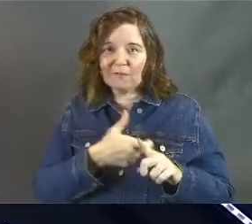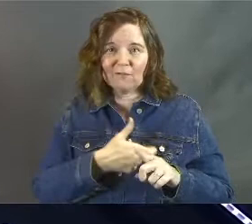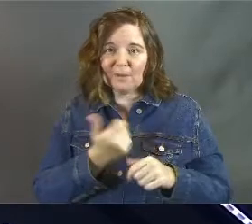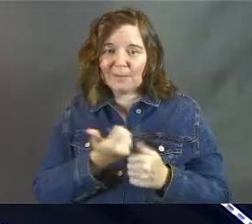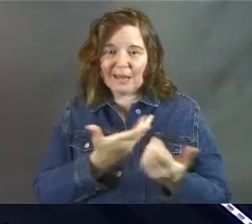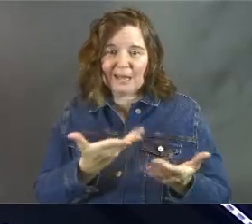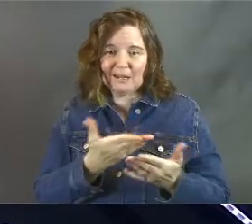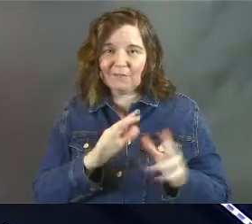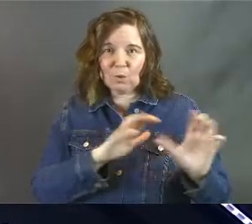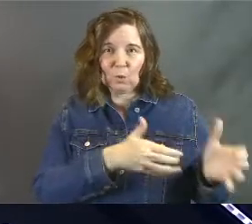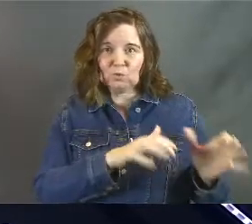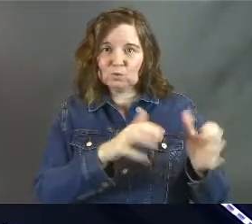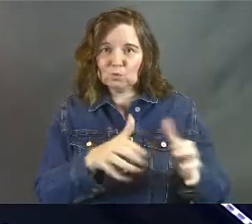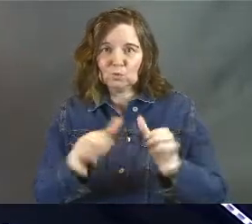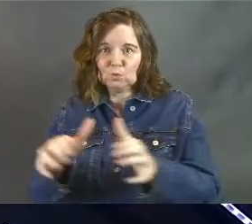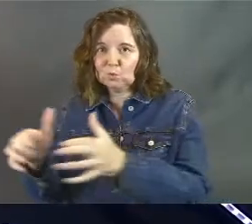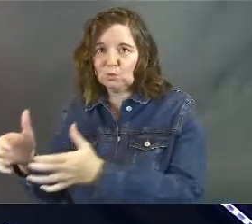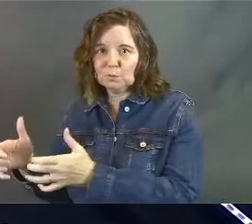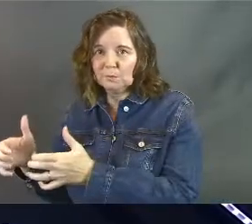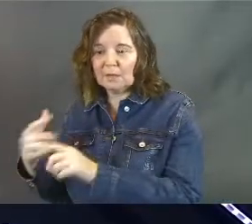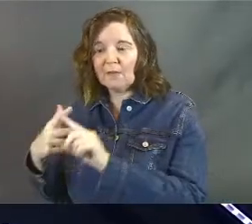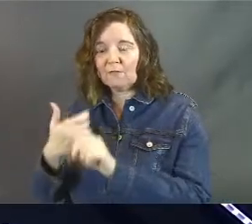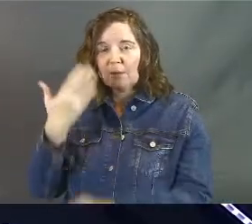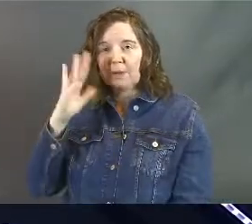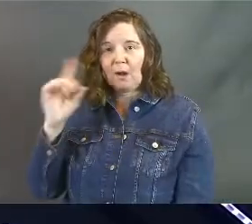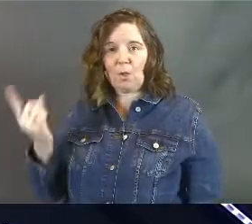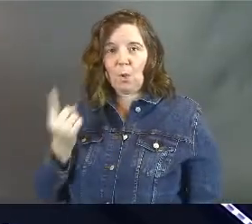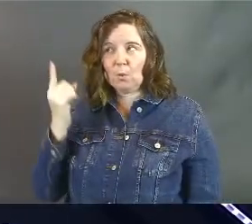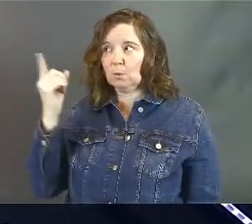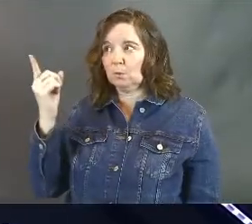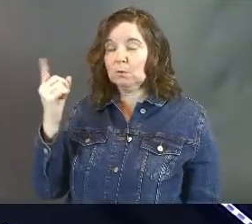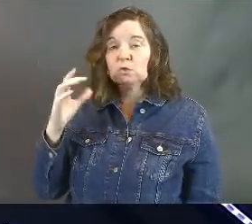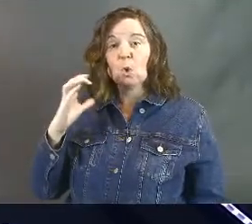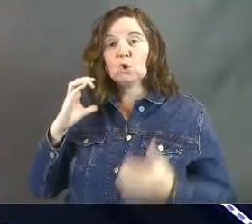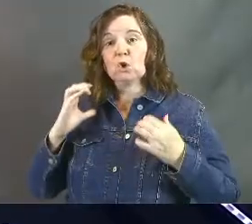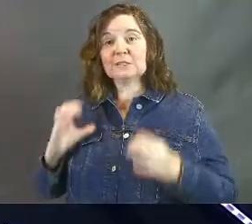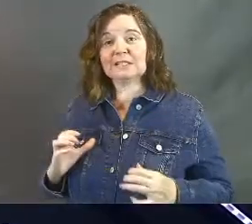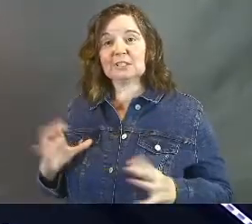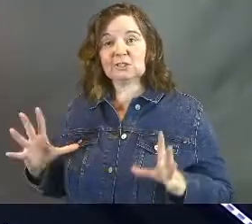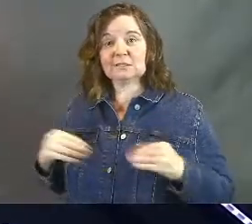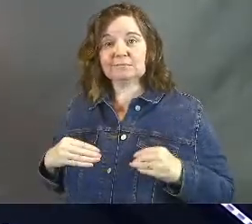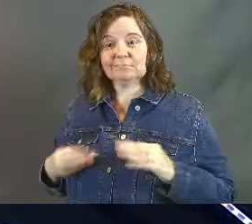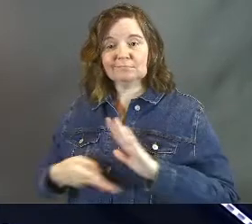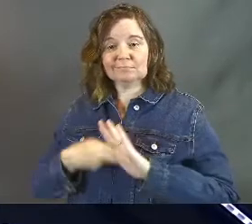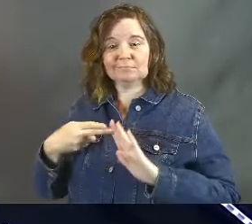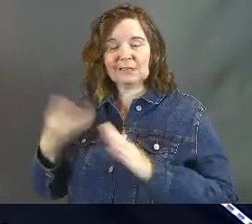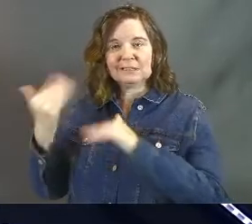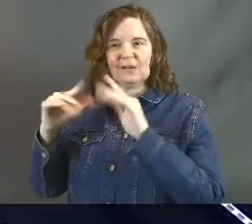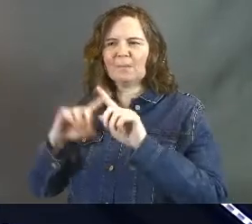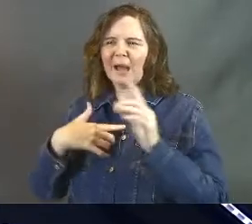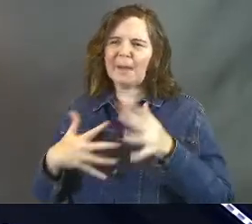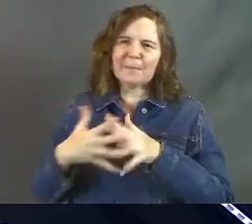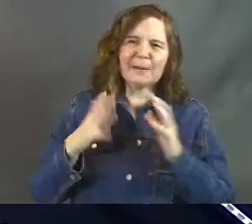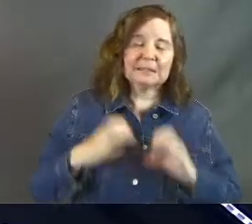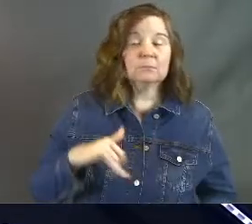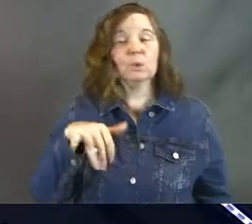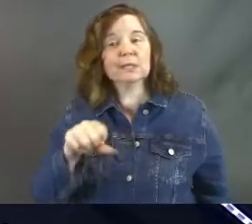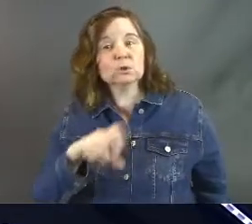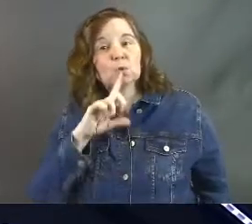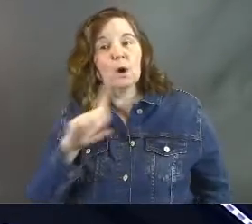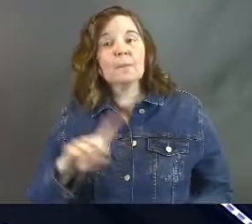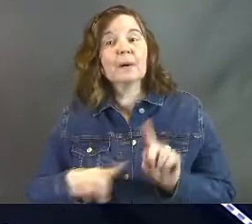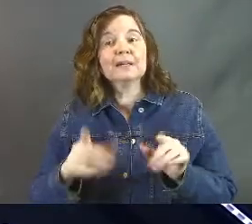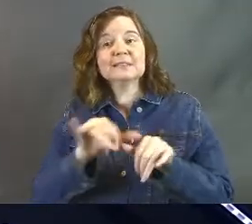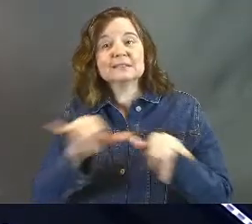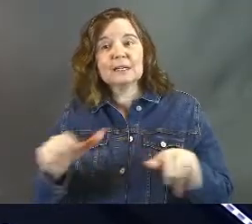from any of those groups. They come from God alone. And so your citizenship is in heaven. You're like, but I'm an American citizen. Yes, you are. But